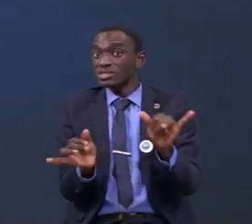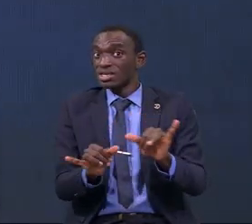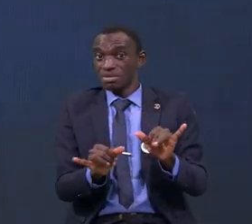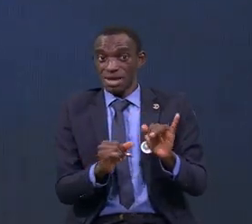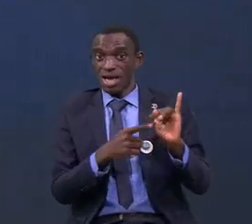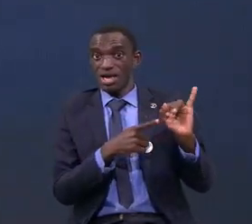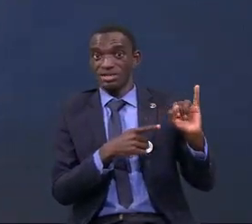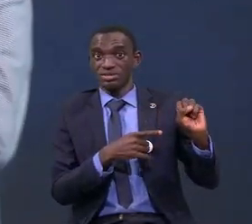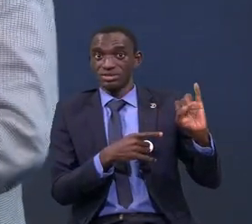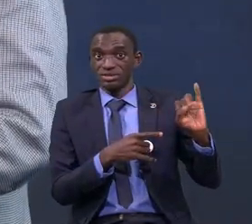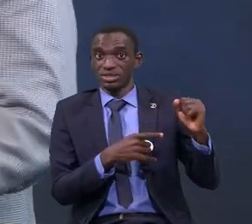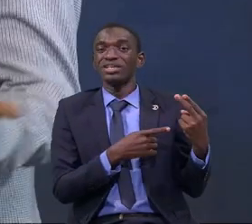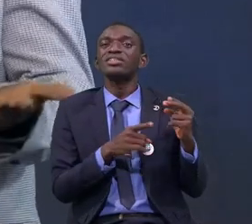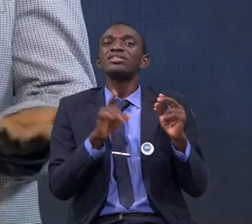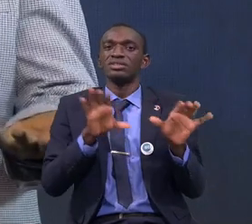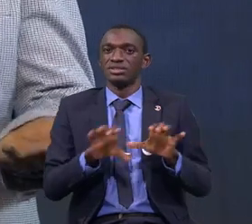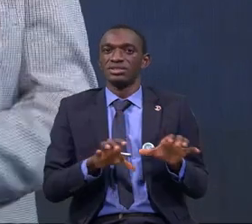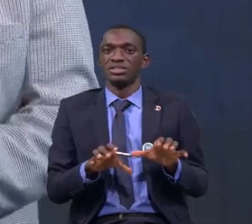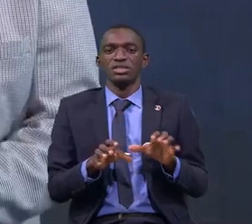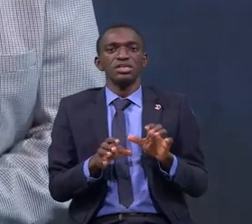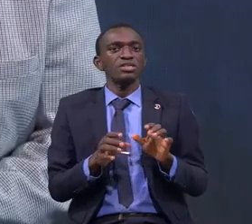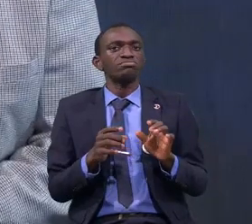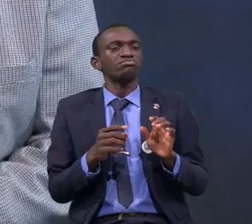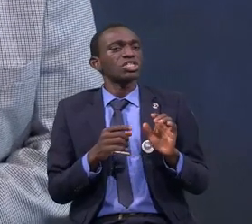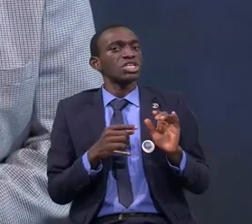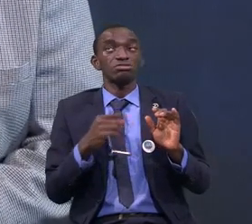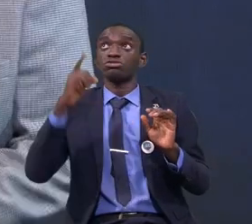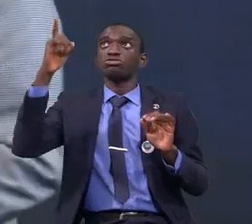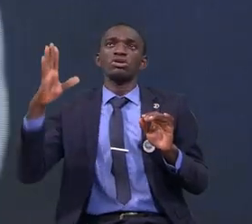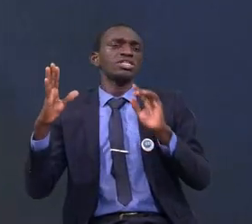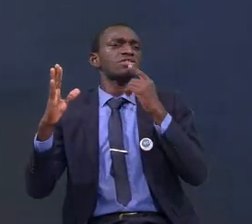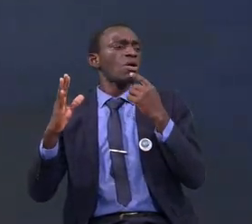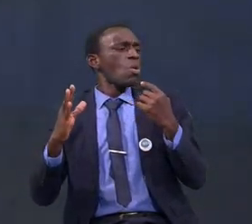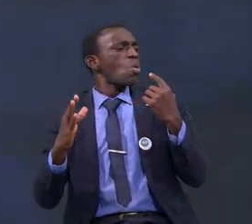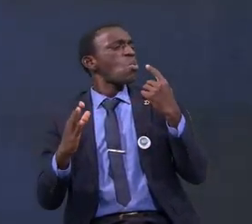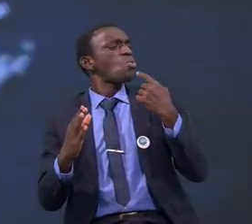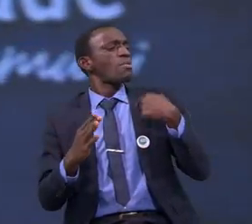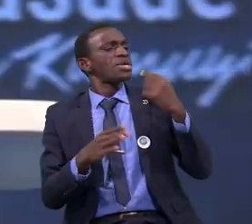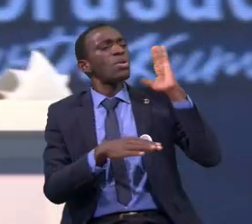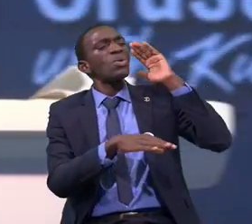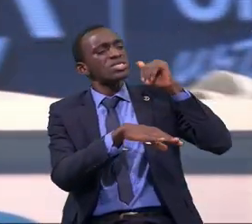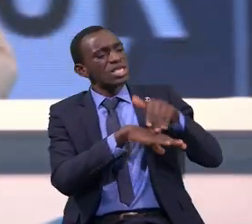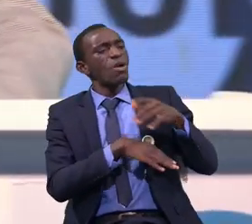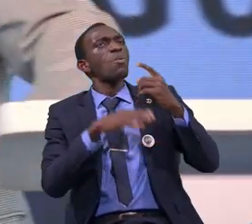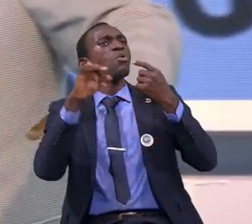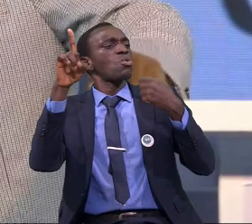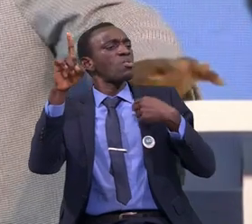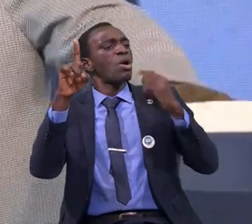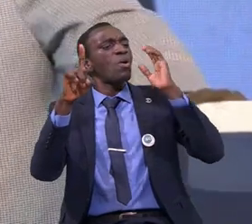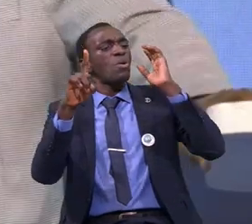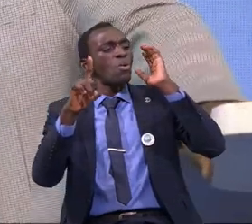That's why God said, whom shall I send? Will go for us. The man that had peace in the